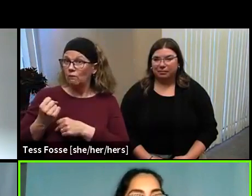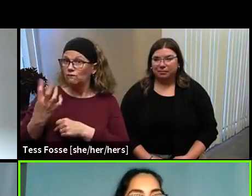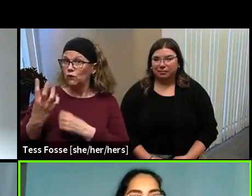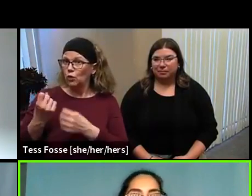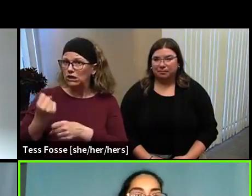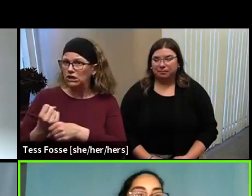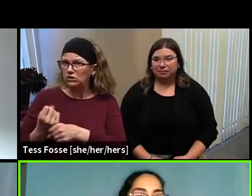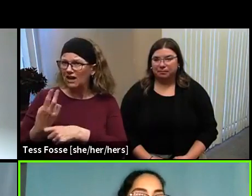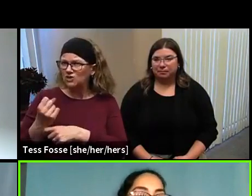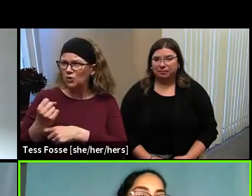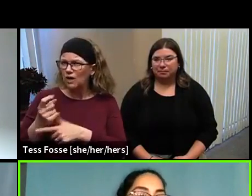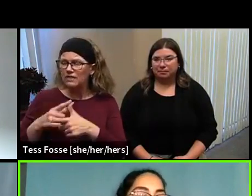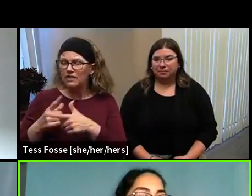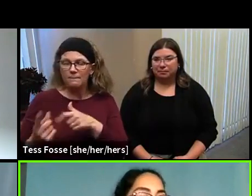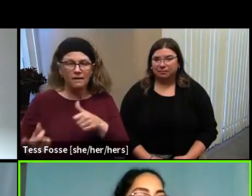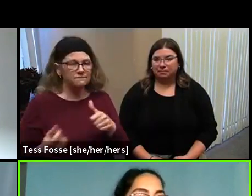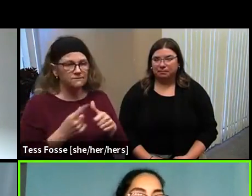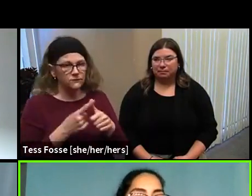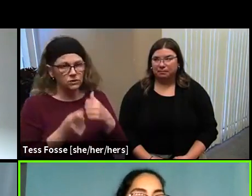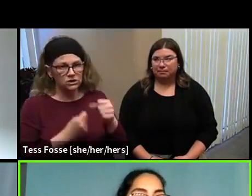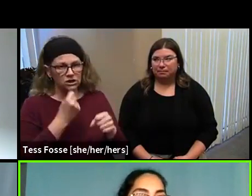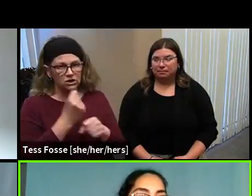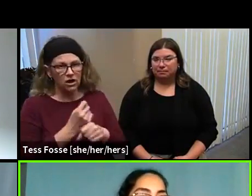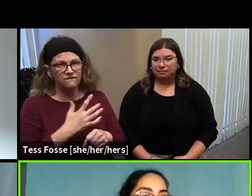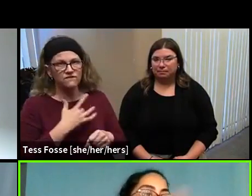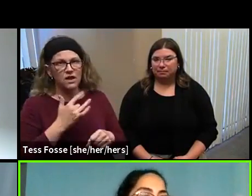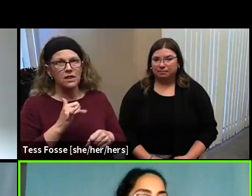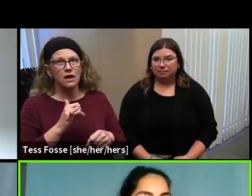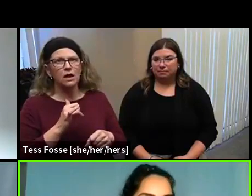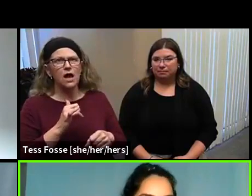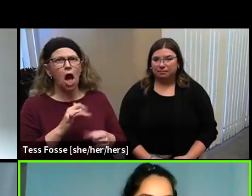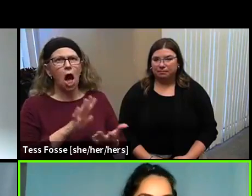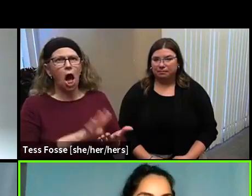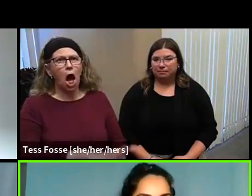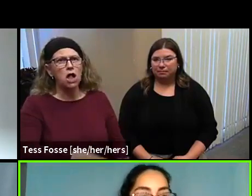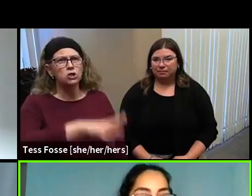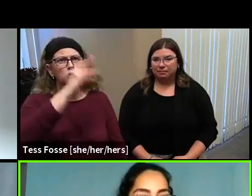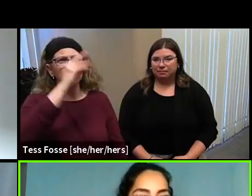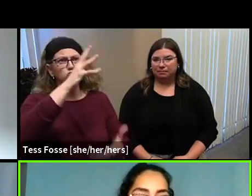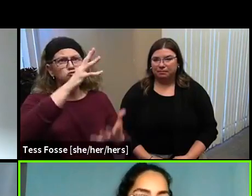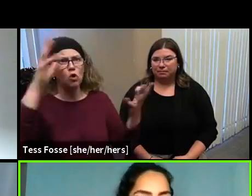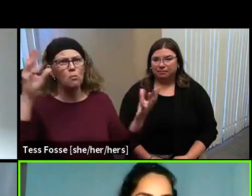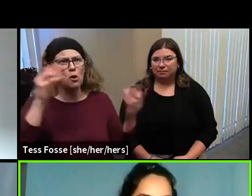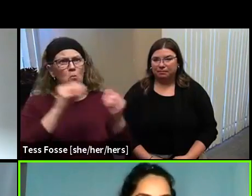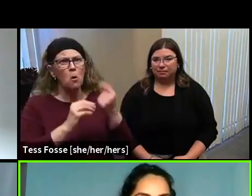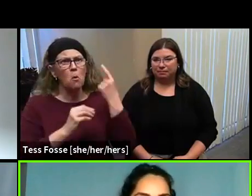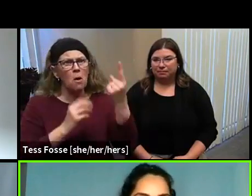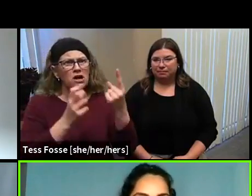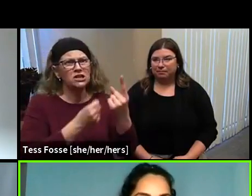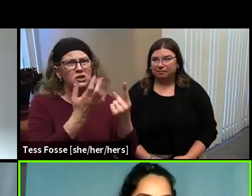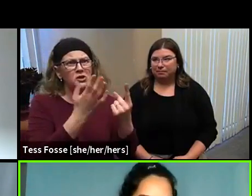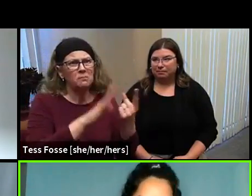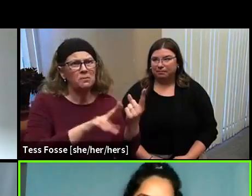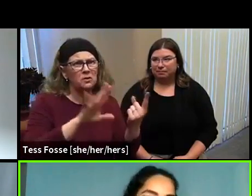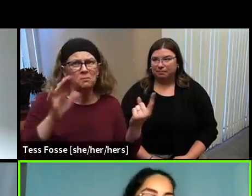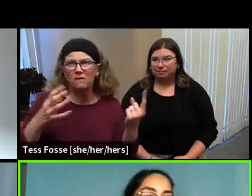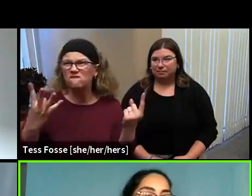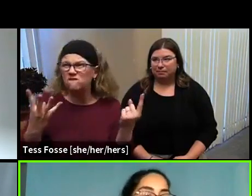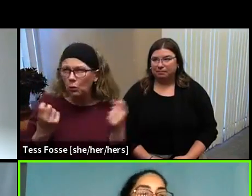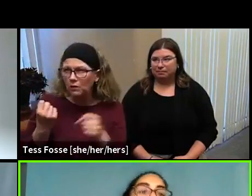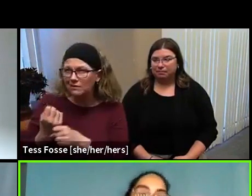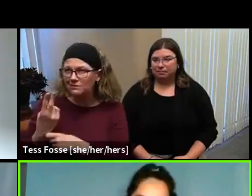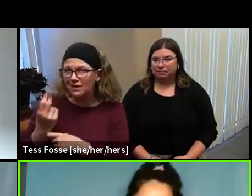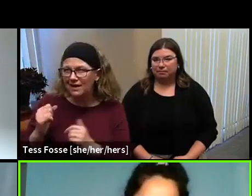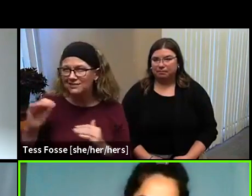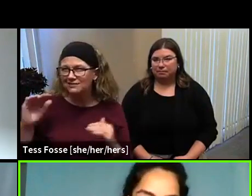went my first year, I felt like I learned so much more in that 1 year than the 4 years in high school, you know?